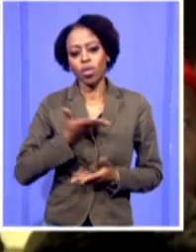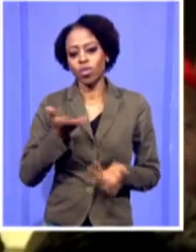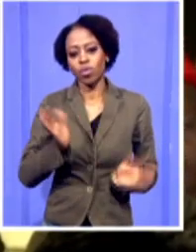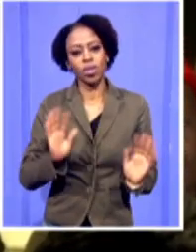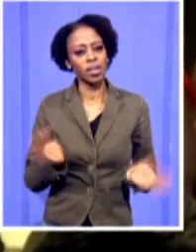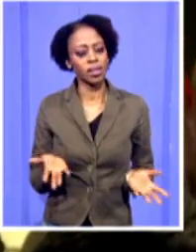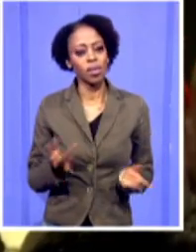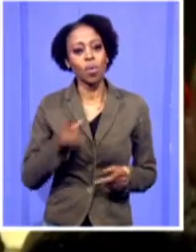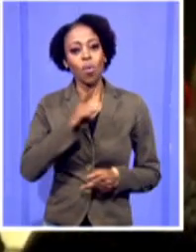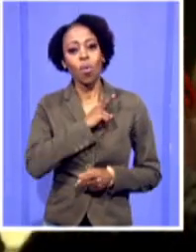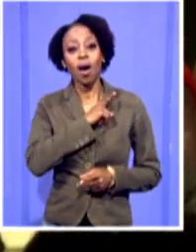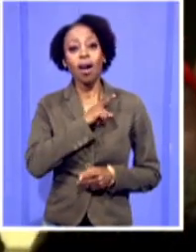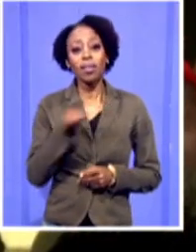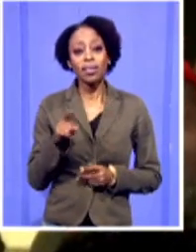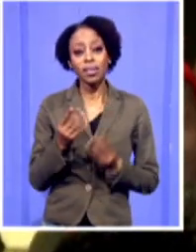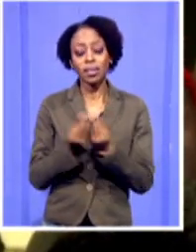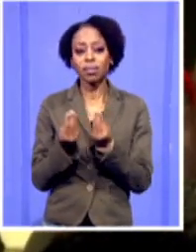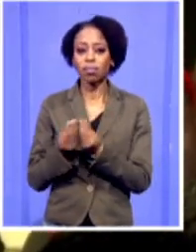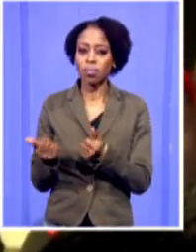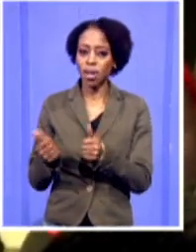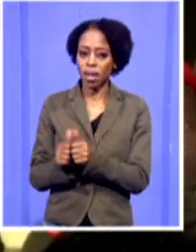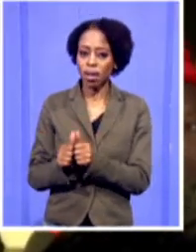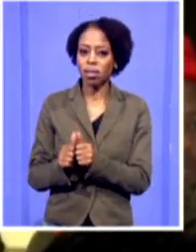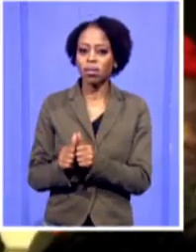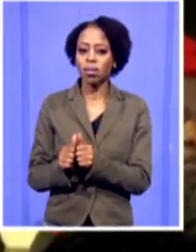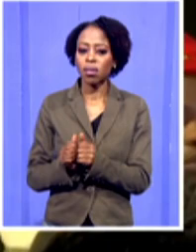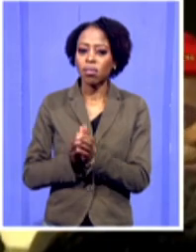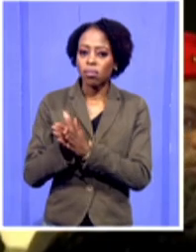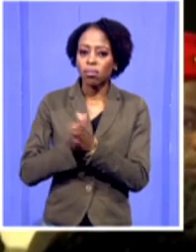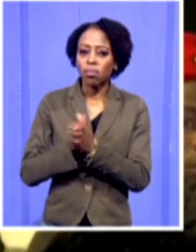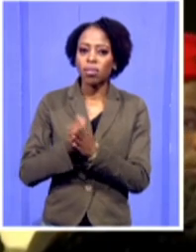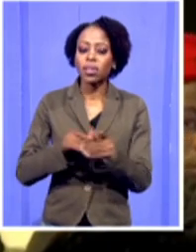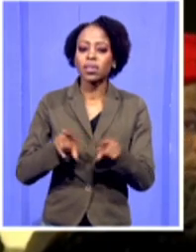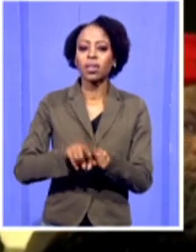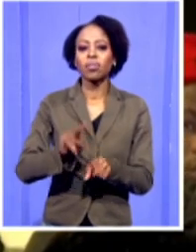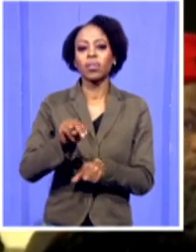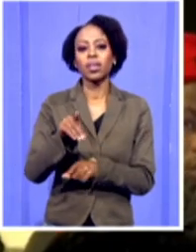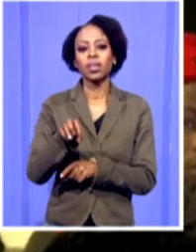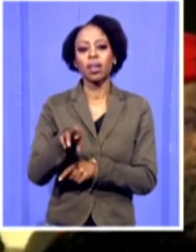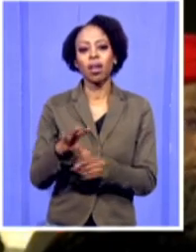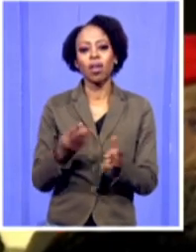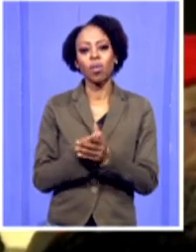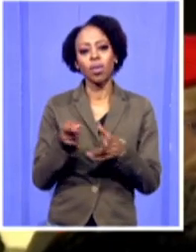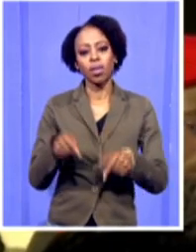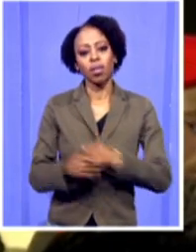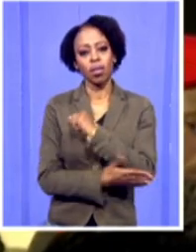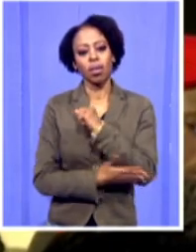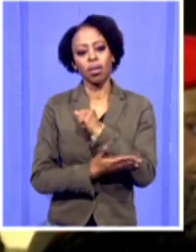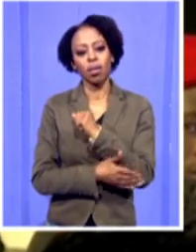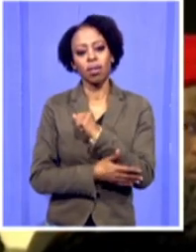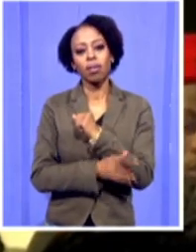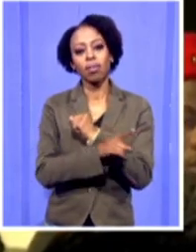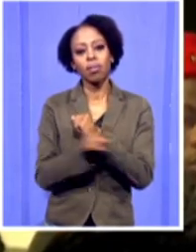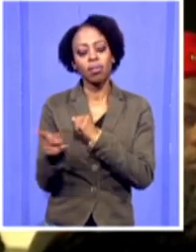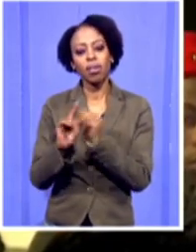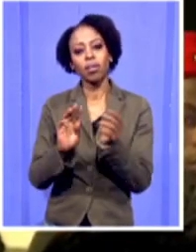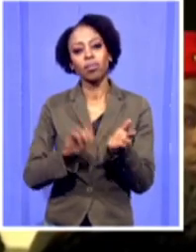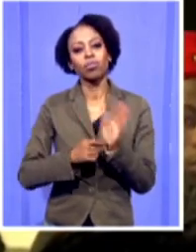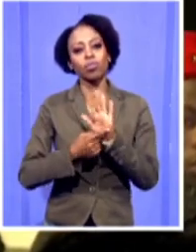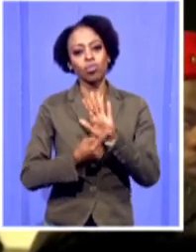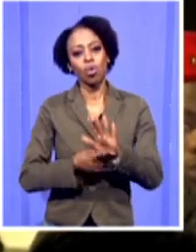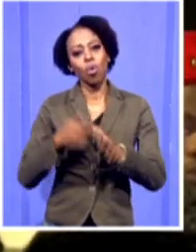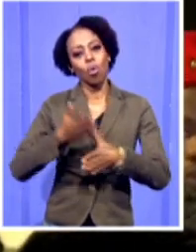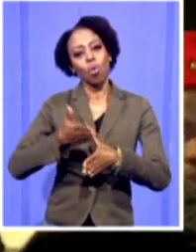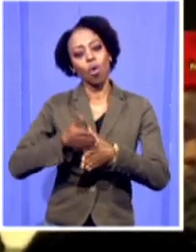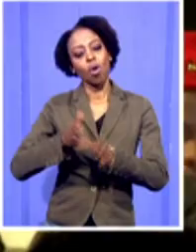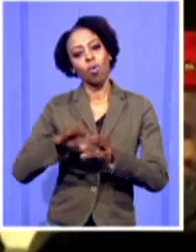saying, because these are our alliance partners that we are pursuing the same NDR with here in the country. Their reflection of the work of the